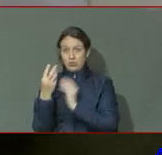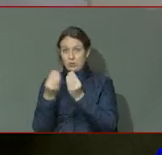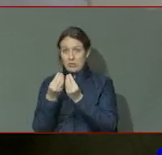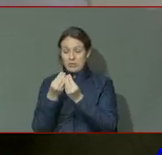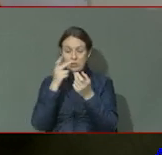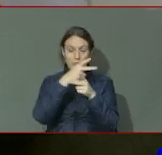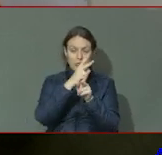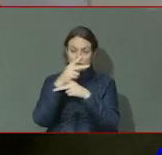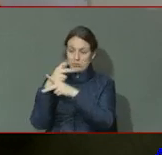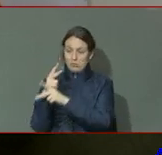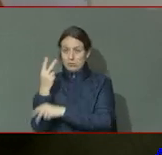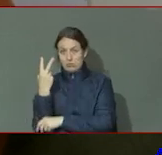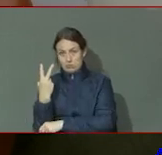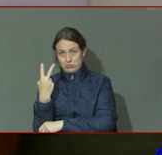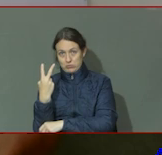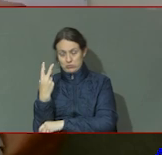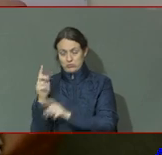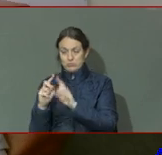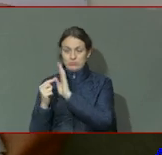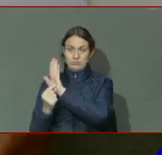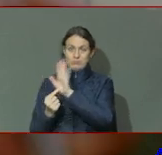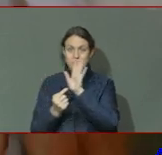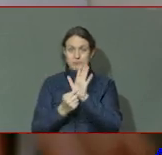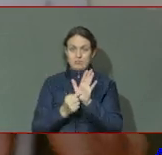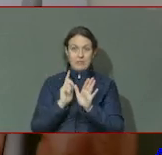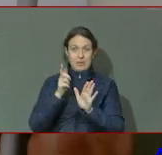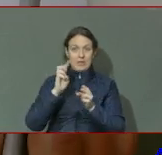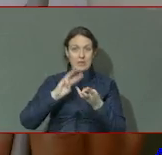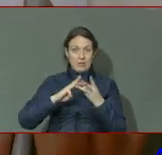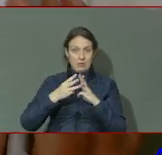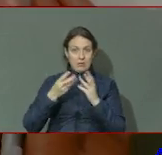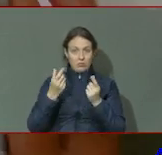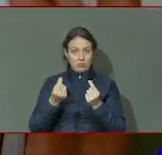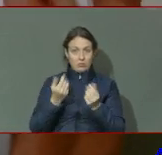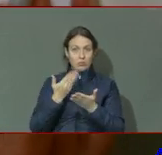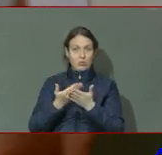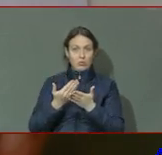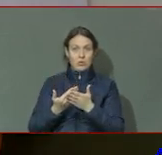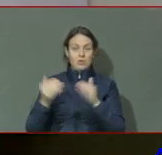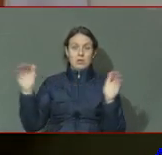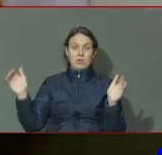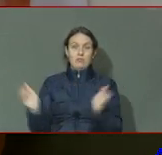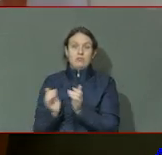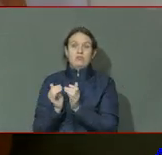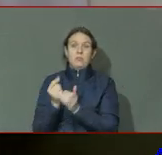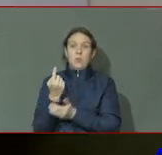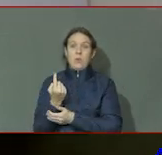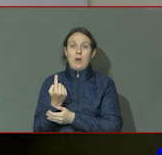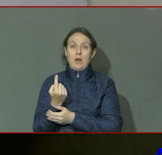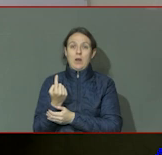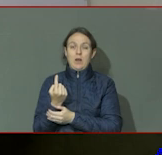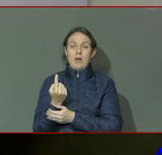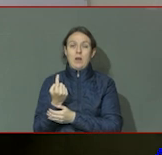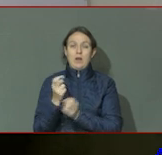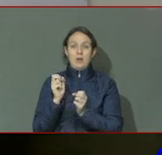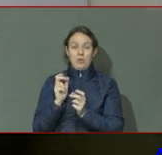2 things at the top of the equation. When I do the maths, I can do the squaring then, but don't square them from the